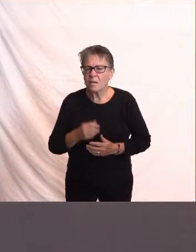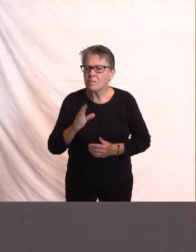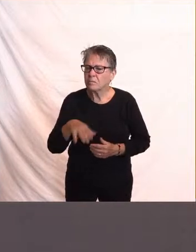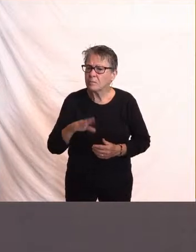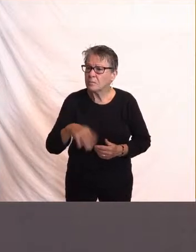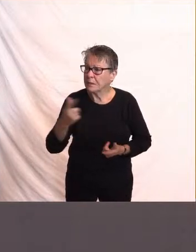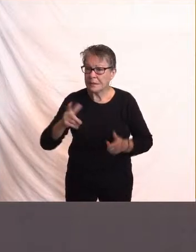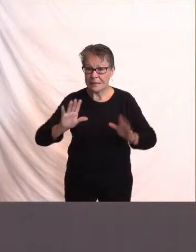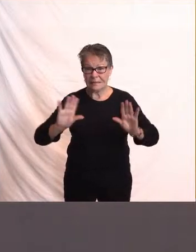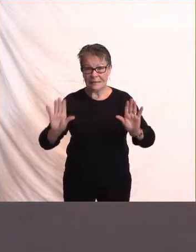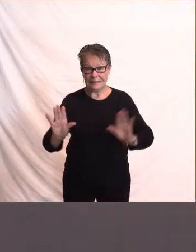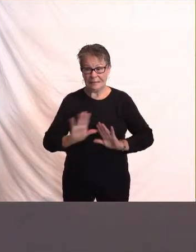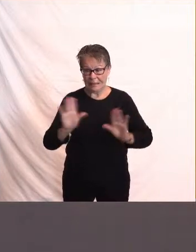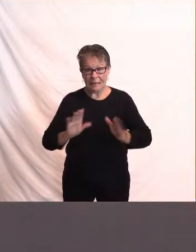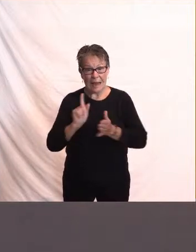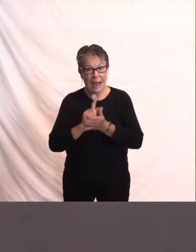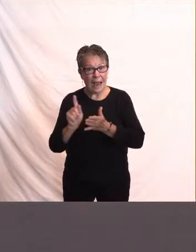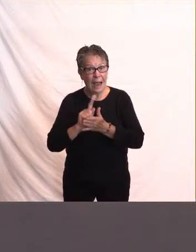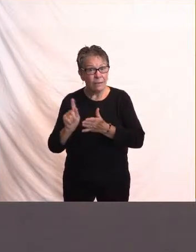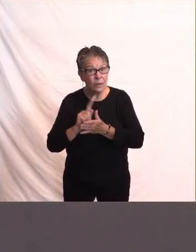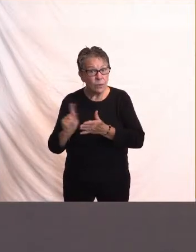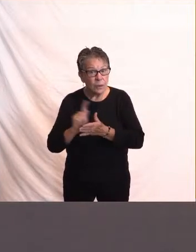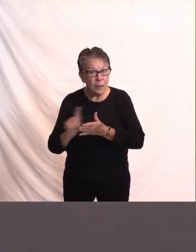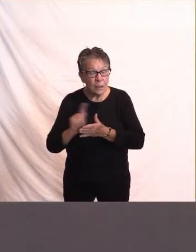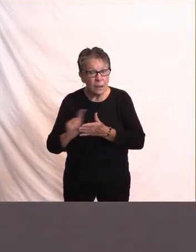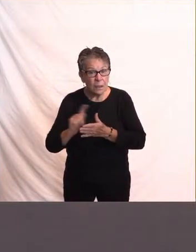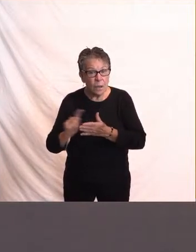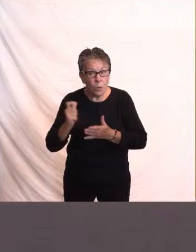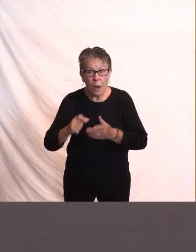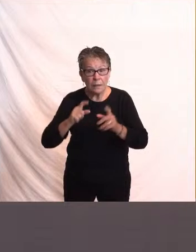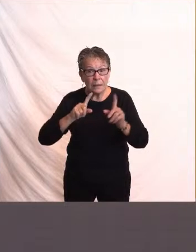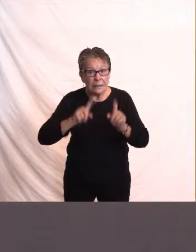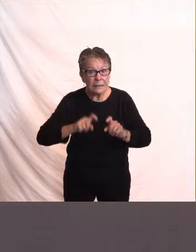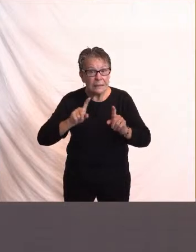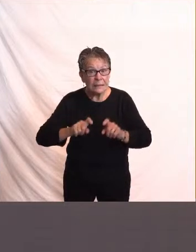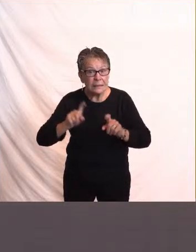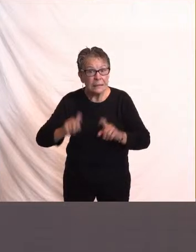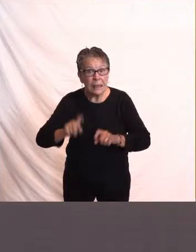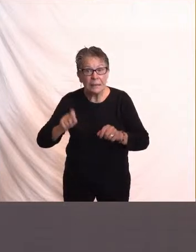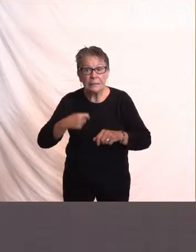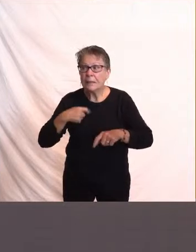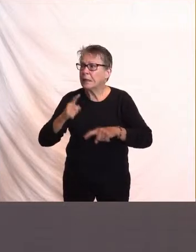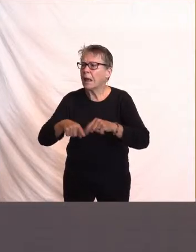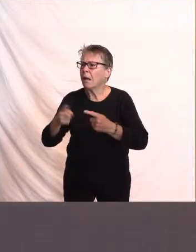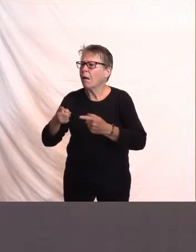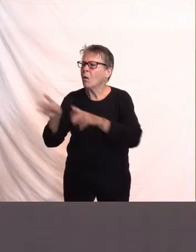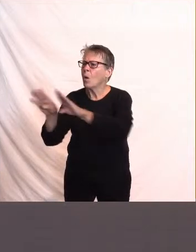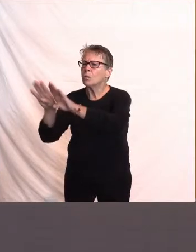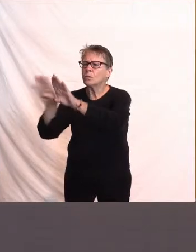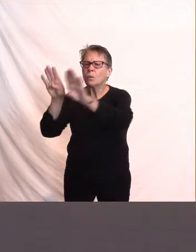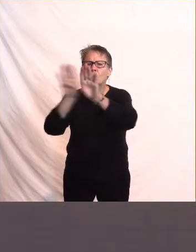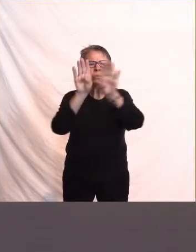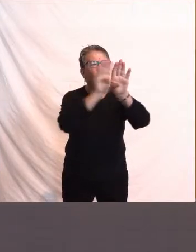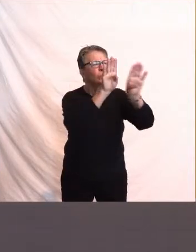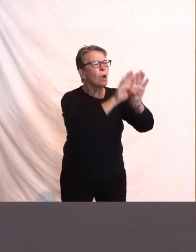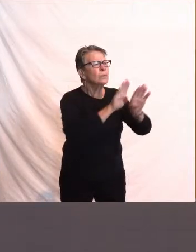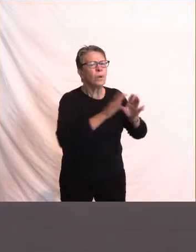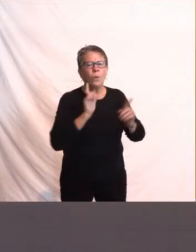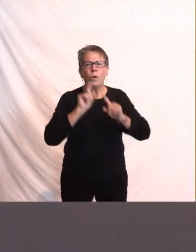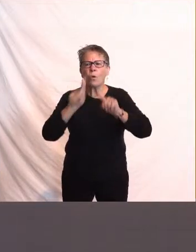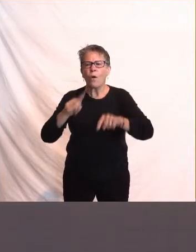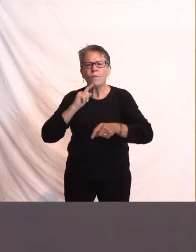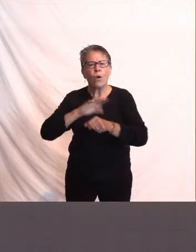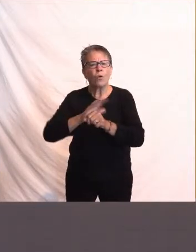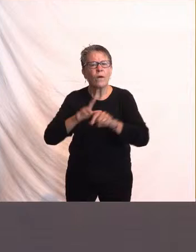that this individual tried within a 30-mile radius in close to here in Trenton was not open. They had no